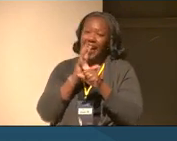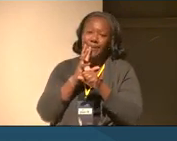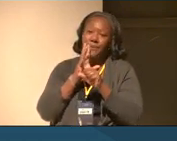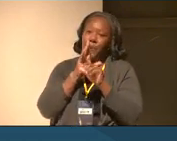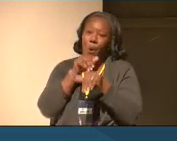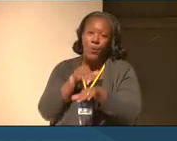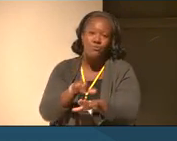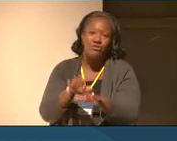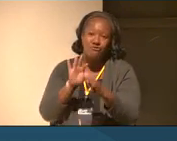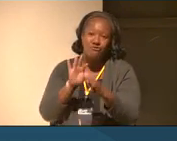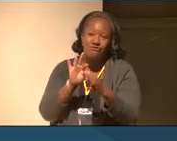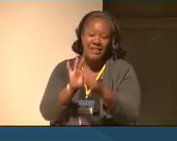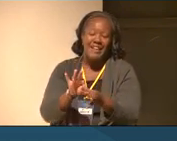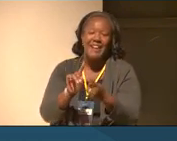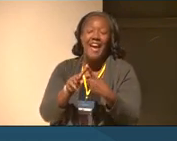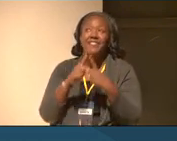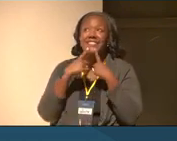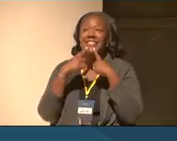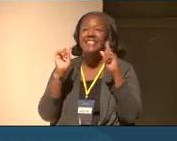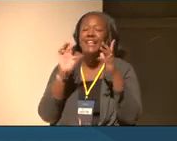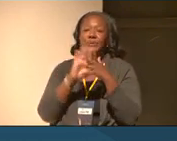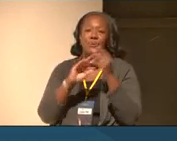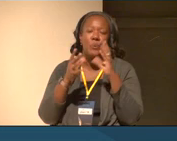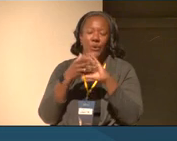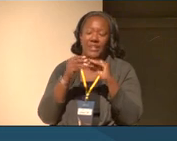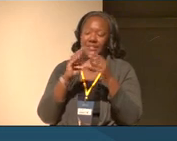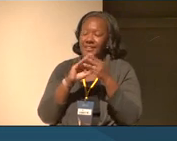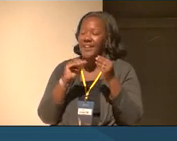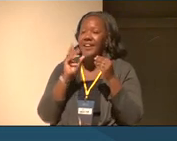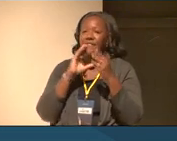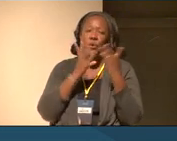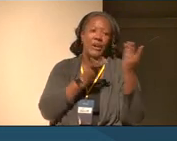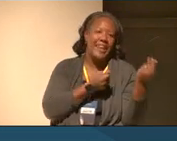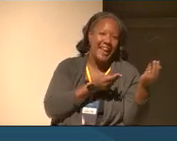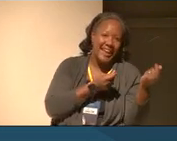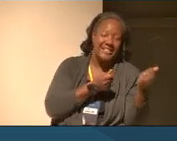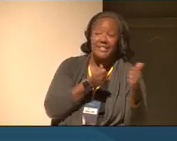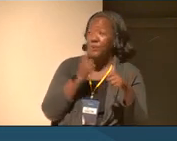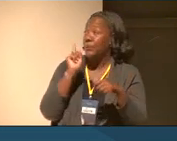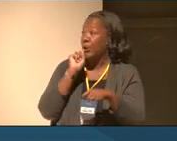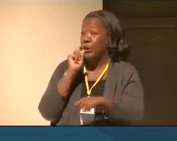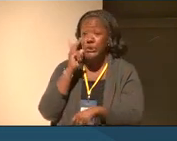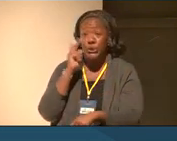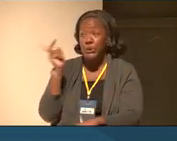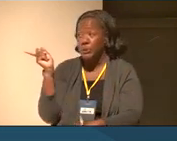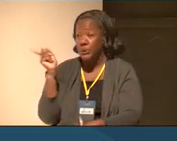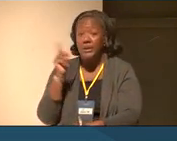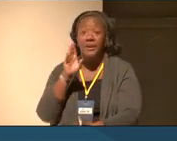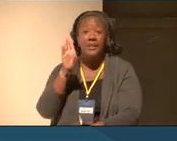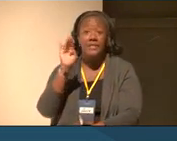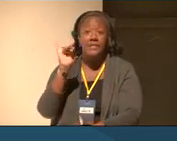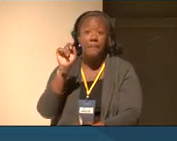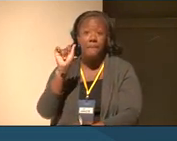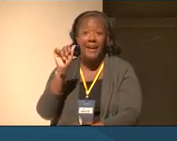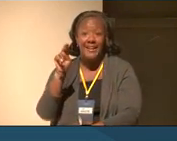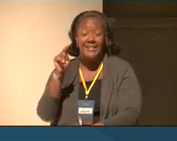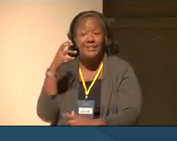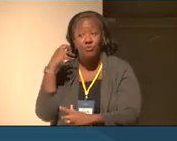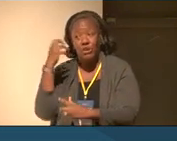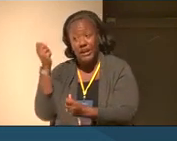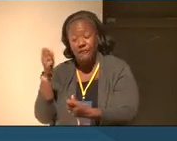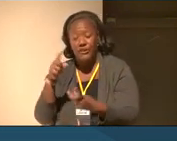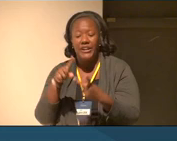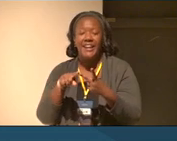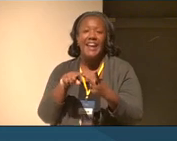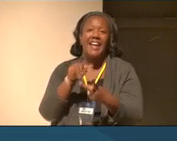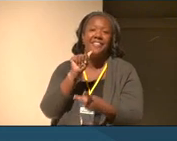you know, buckets of success stories that I can tell you about success on land. And we heard two of them in the previous section, one on the bison recovery and one on the